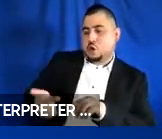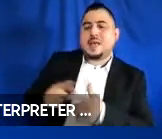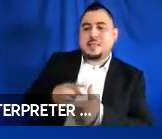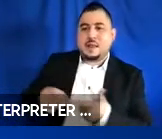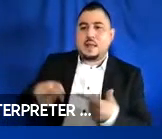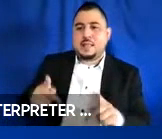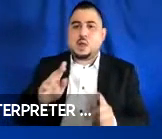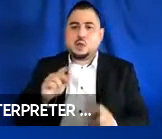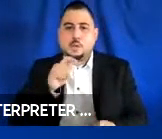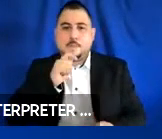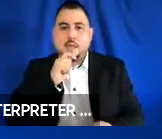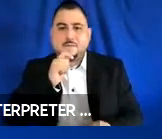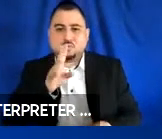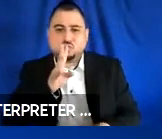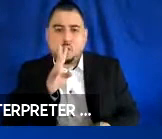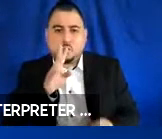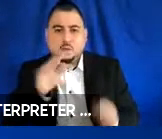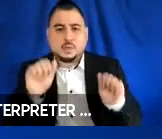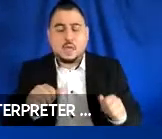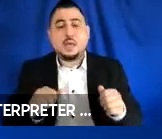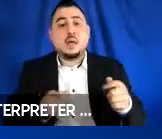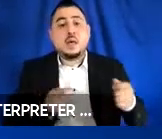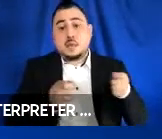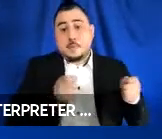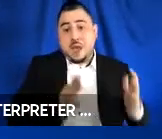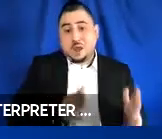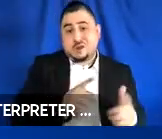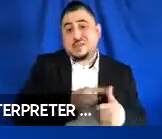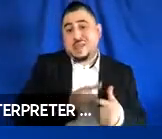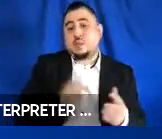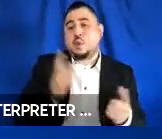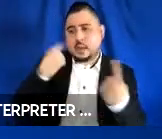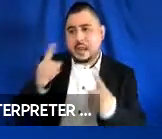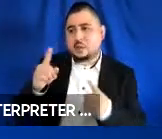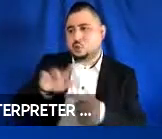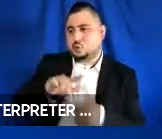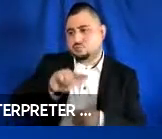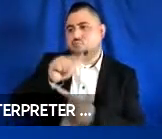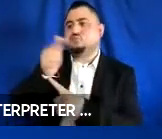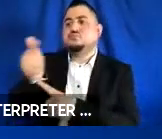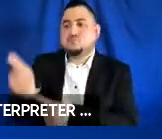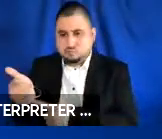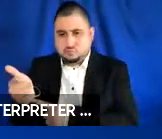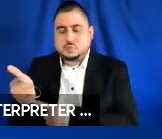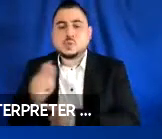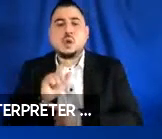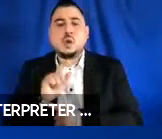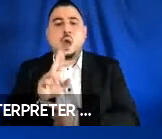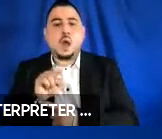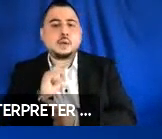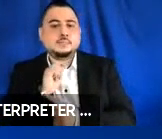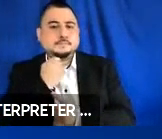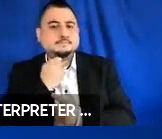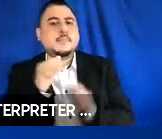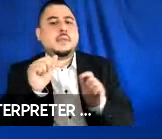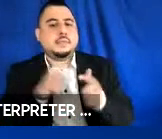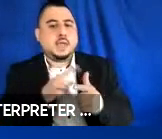your microphone. The moderator will then announce when it is your turn to unmute yourself and